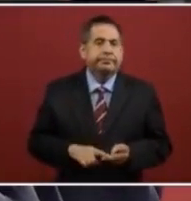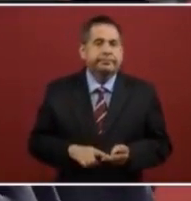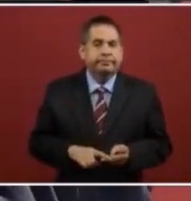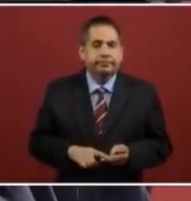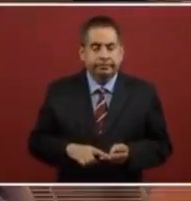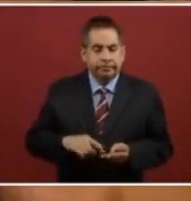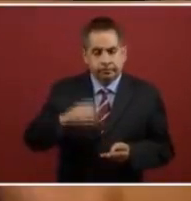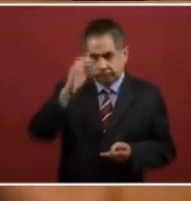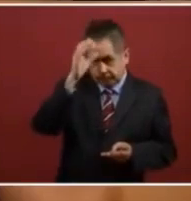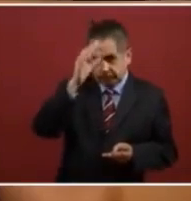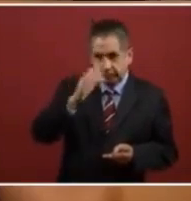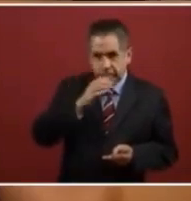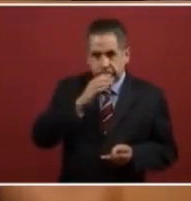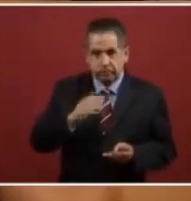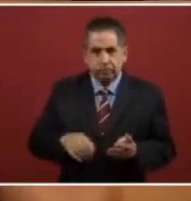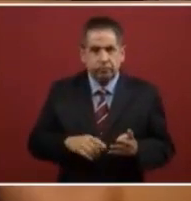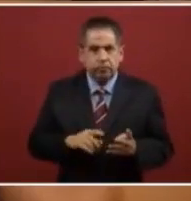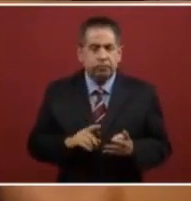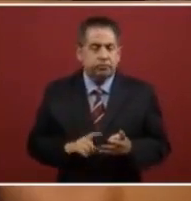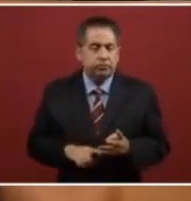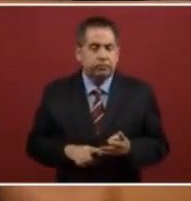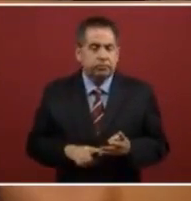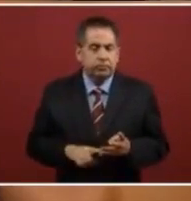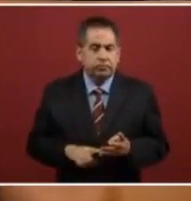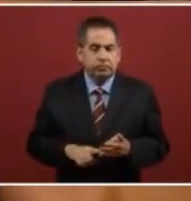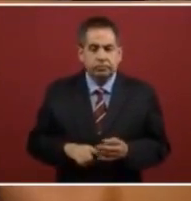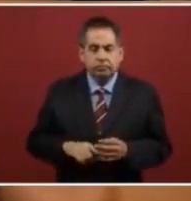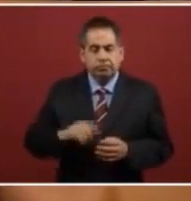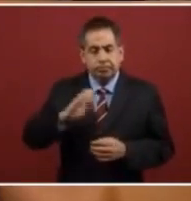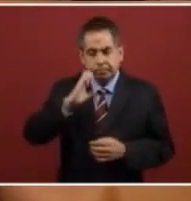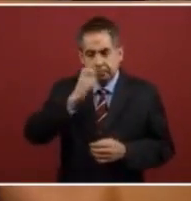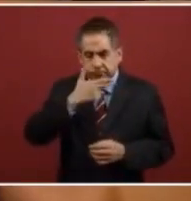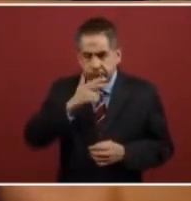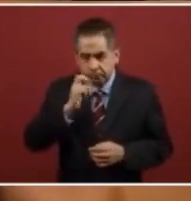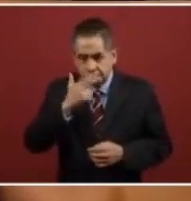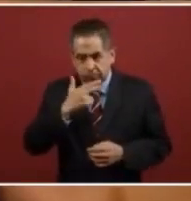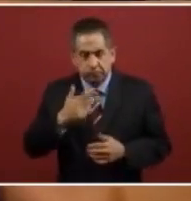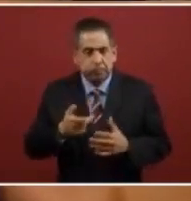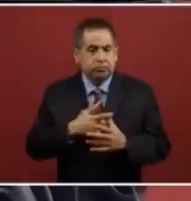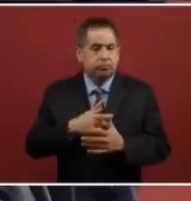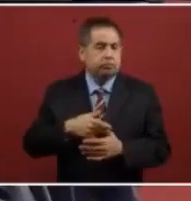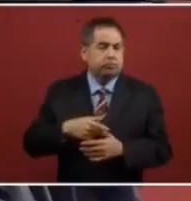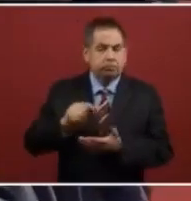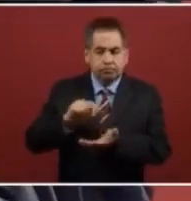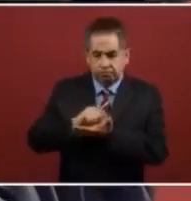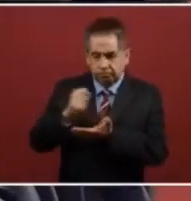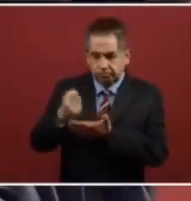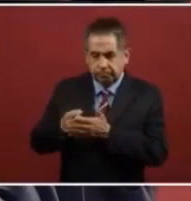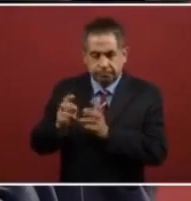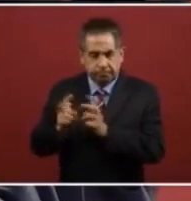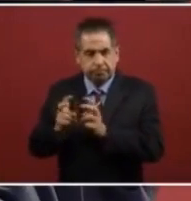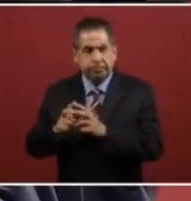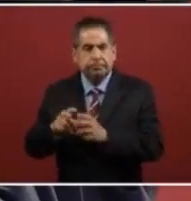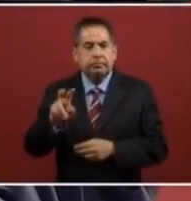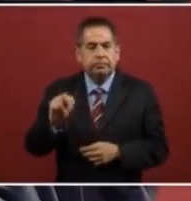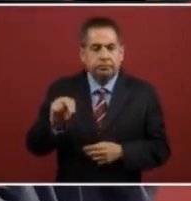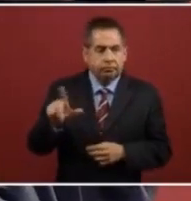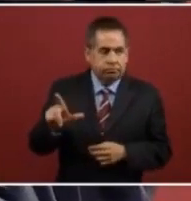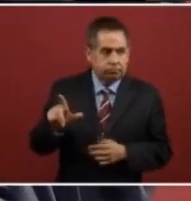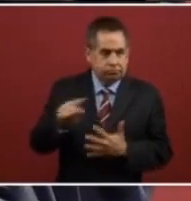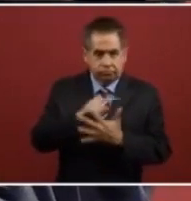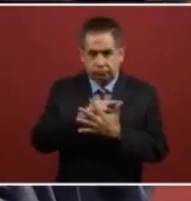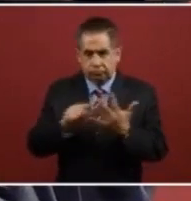Sonora, Coahuila, Cahuilla, Chihuahua, Chihuahua, Tamaulipas. Tamaulipas, Nuevo León. Nuevo